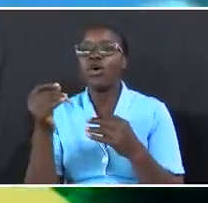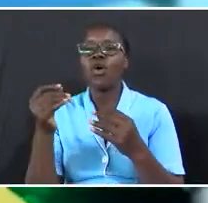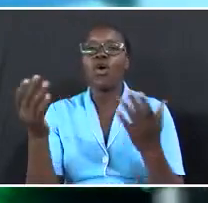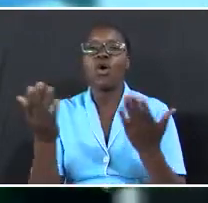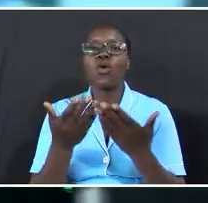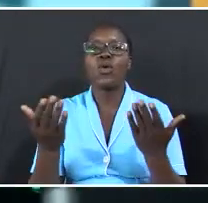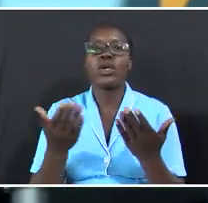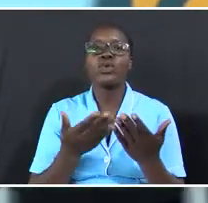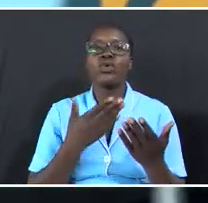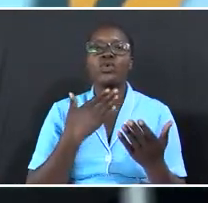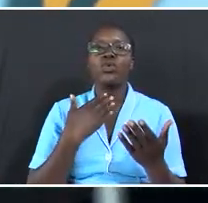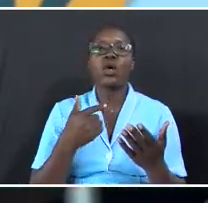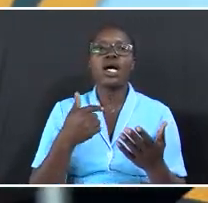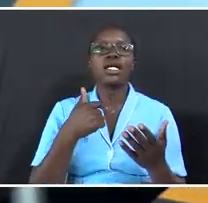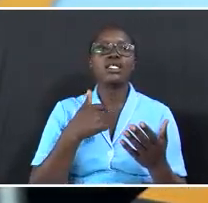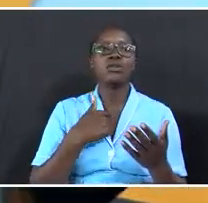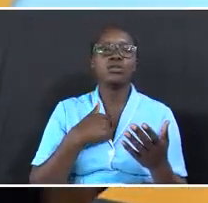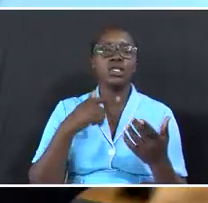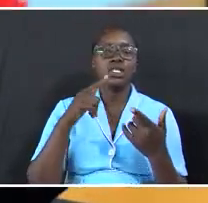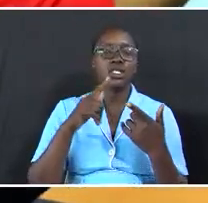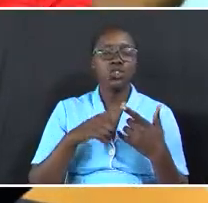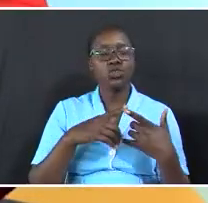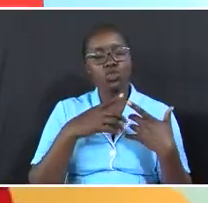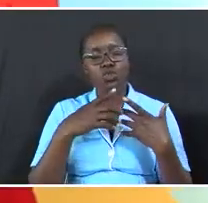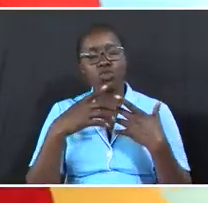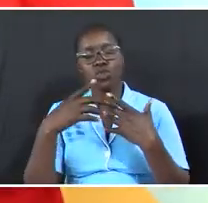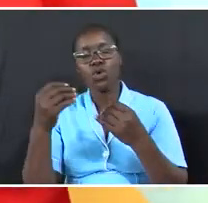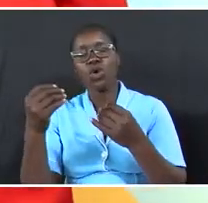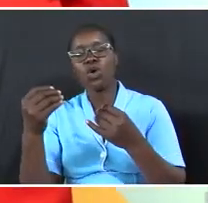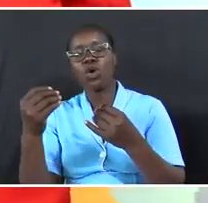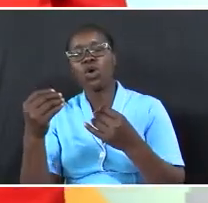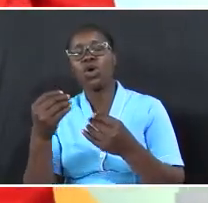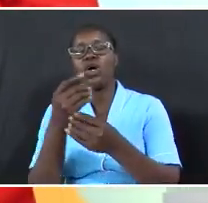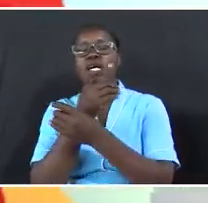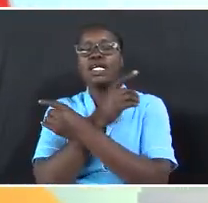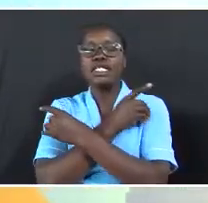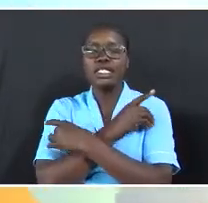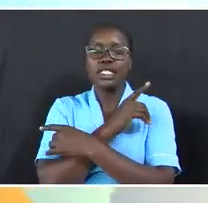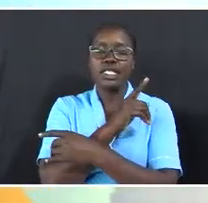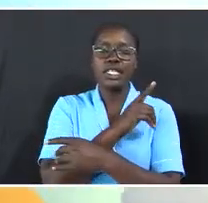I'll go where you want me to go.